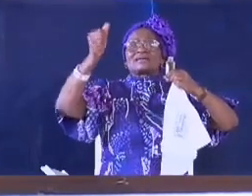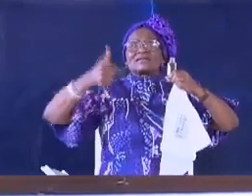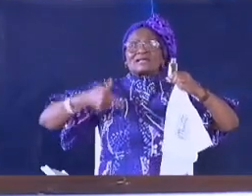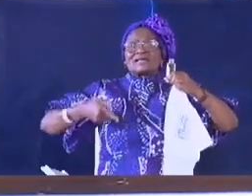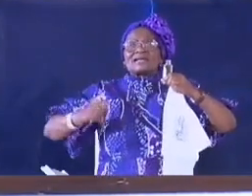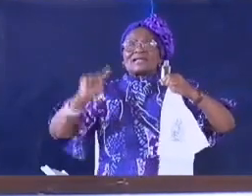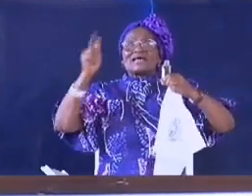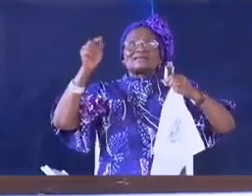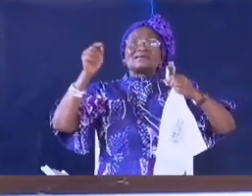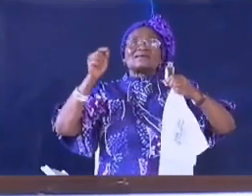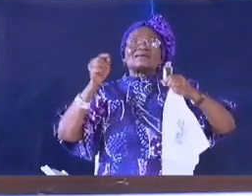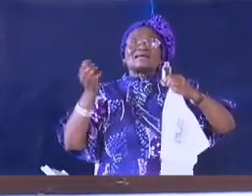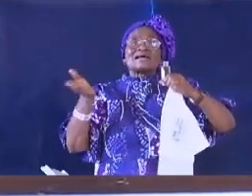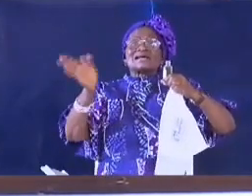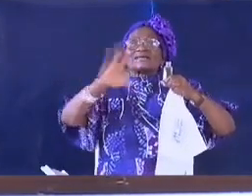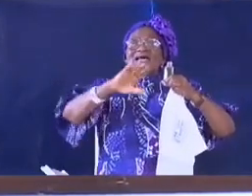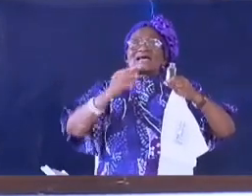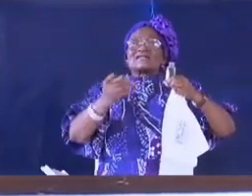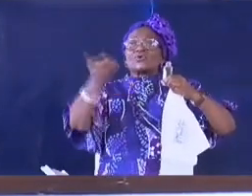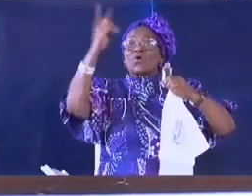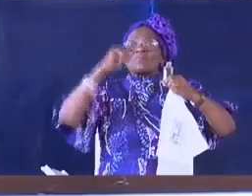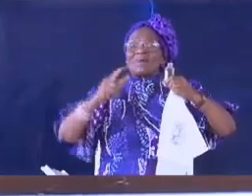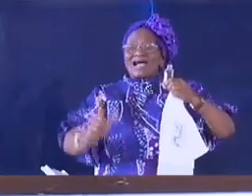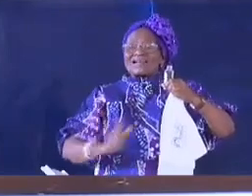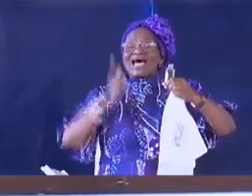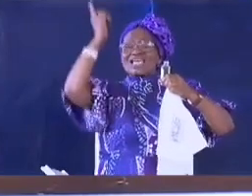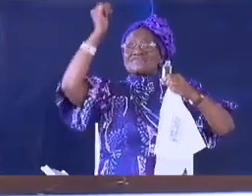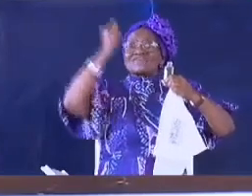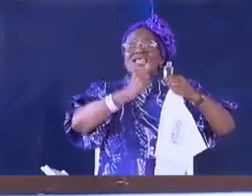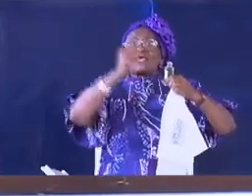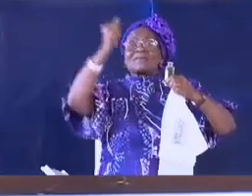Let the dead come alive.